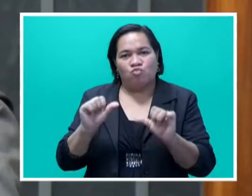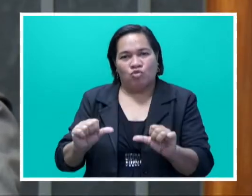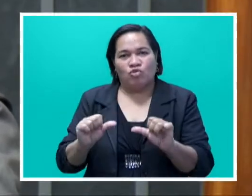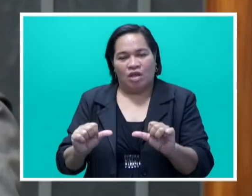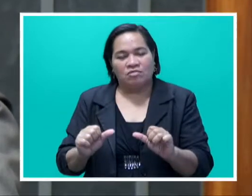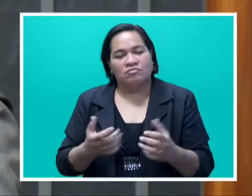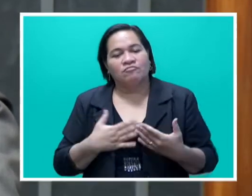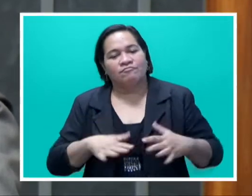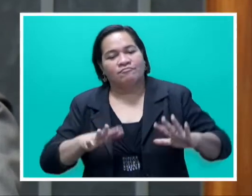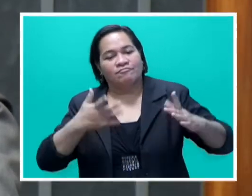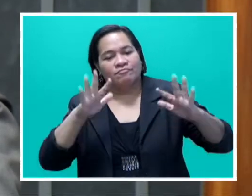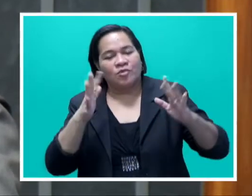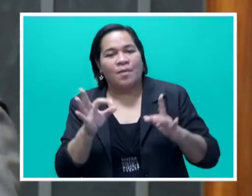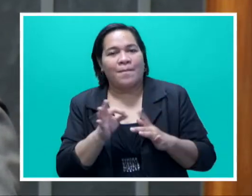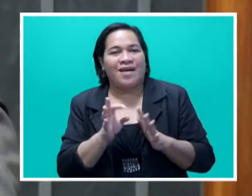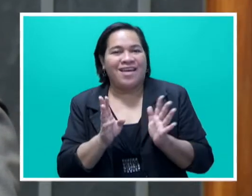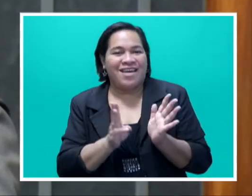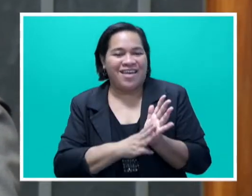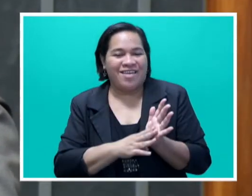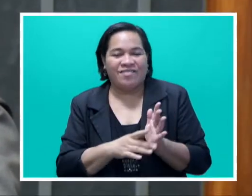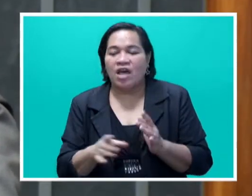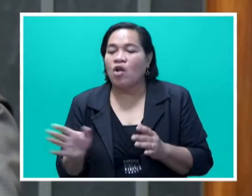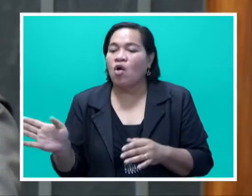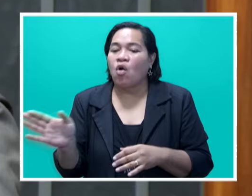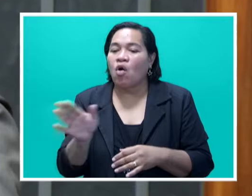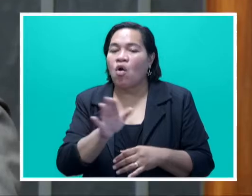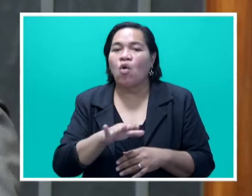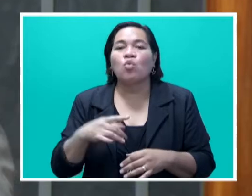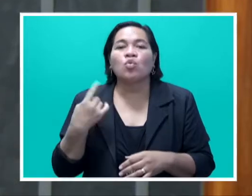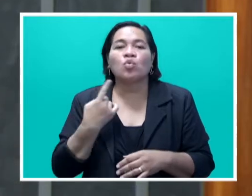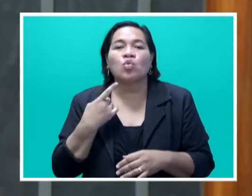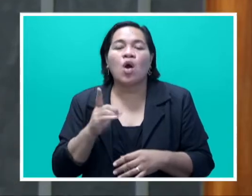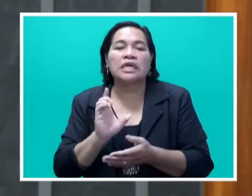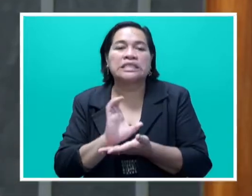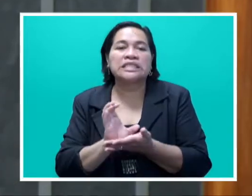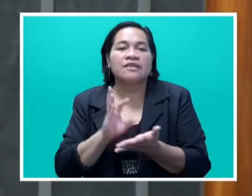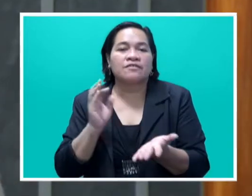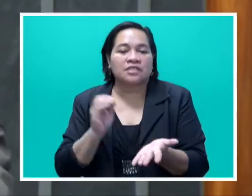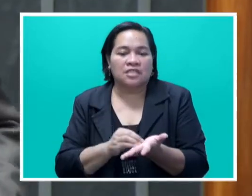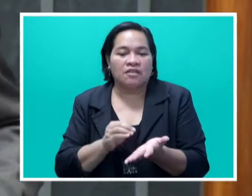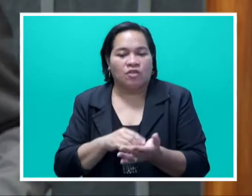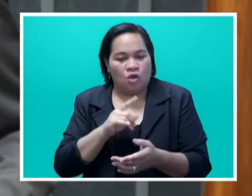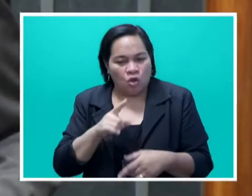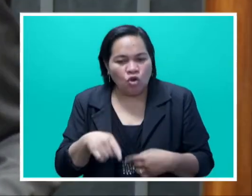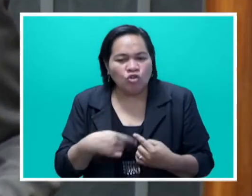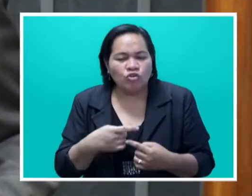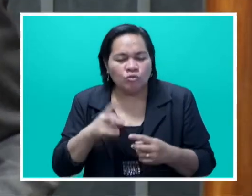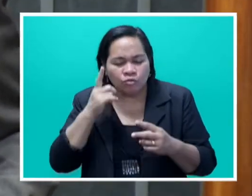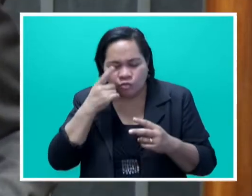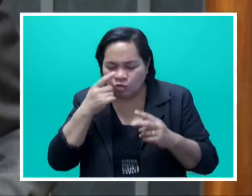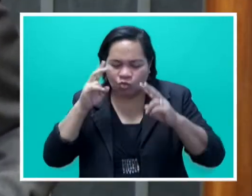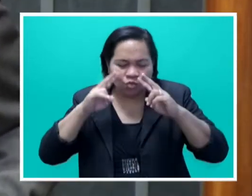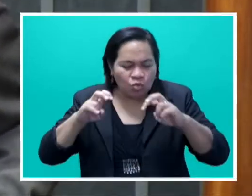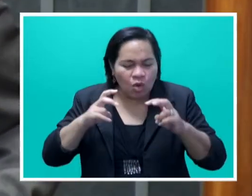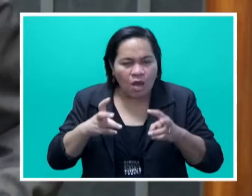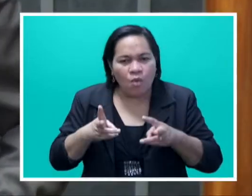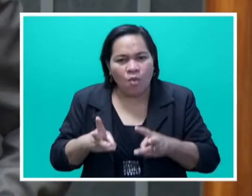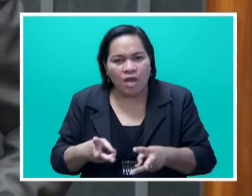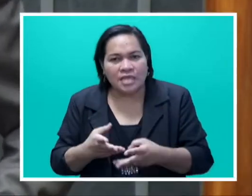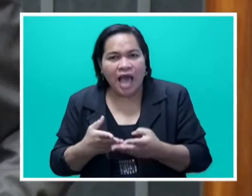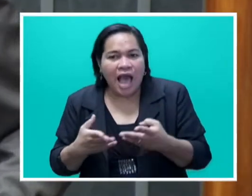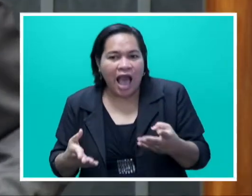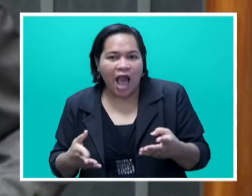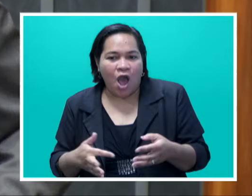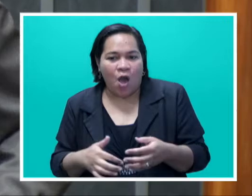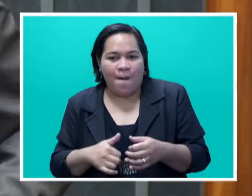Honorable Prime Minister and our dedicated civil servants for their continued commitment to look at the ways and means to best weather